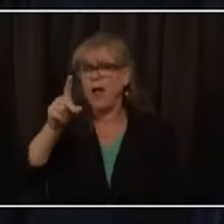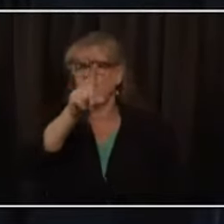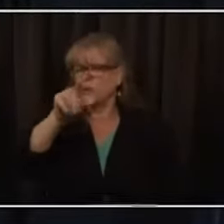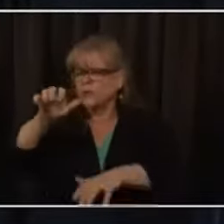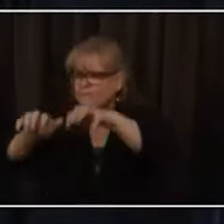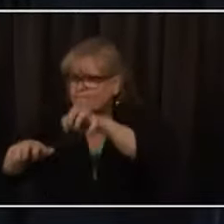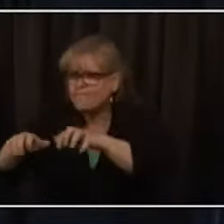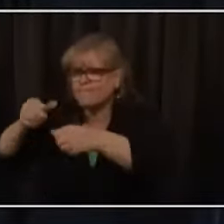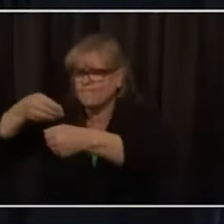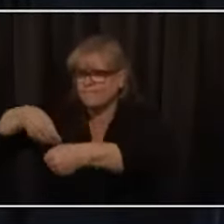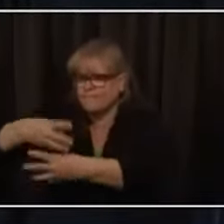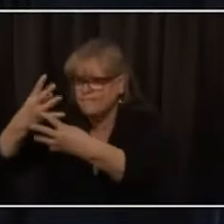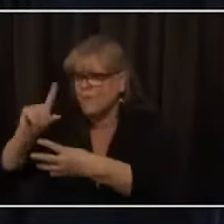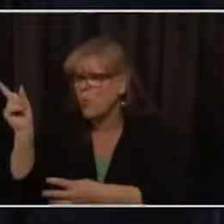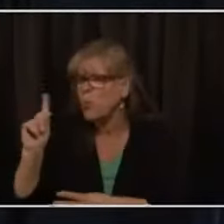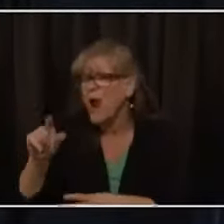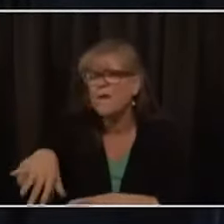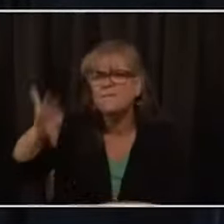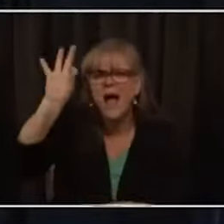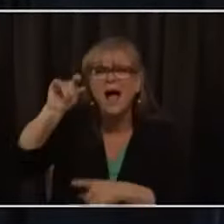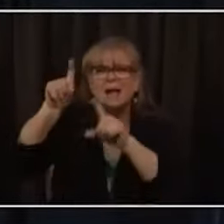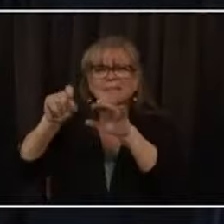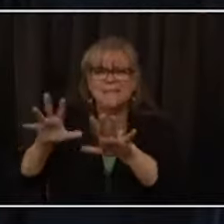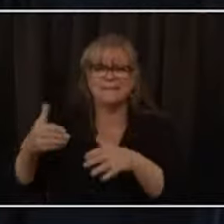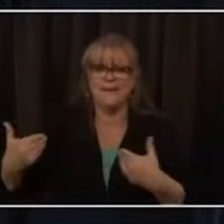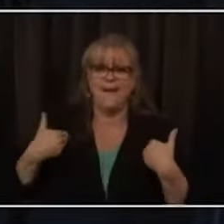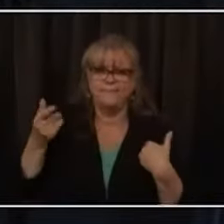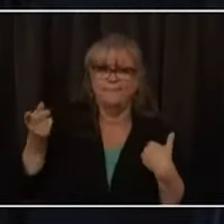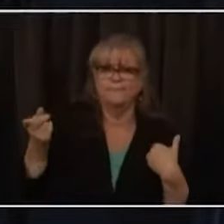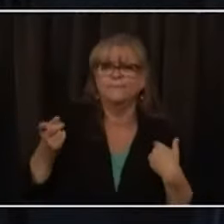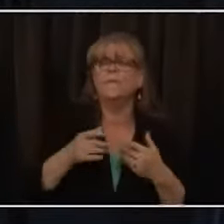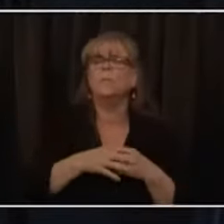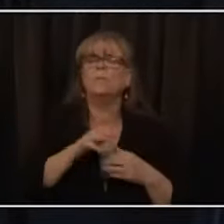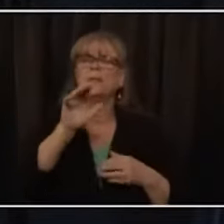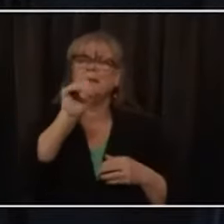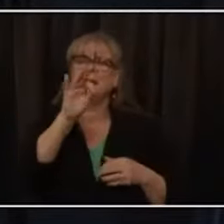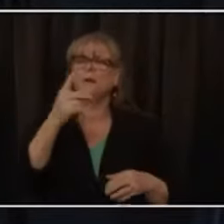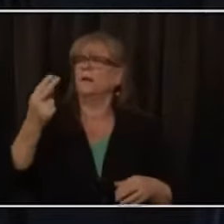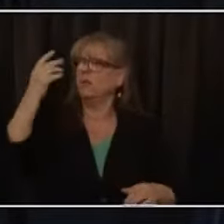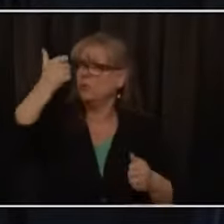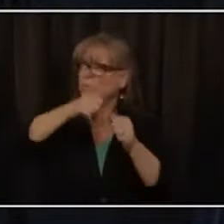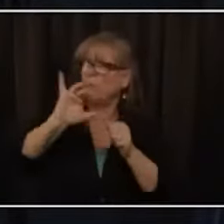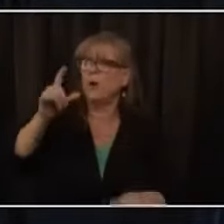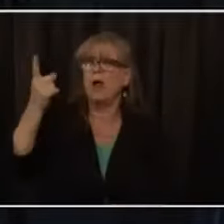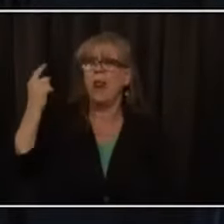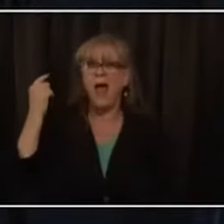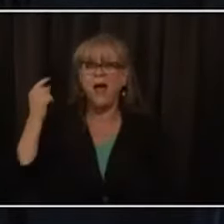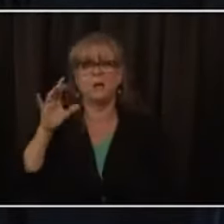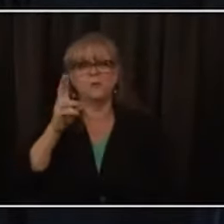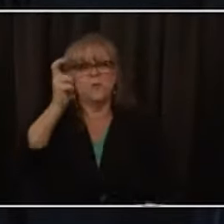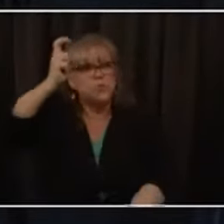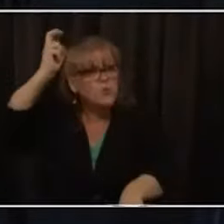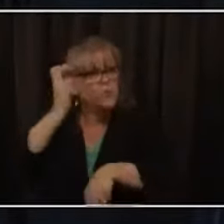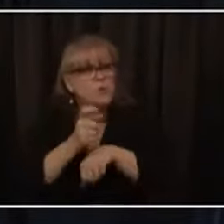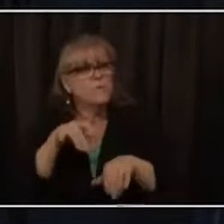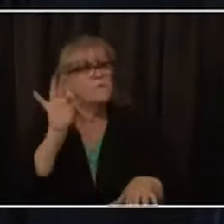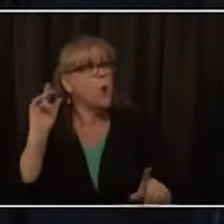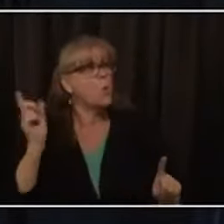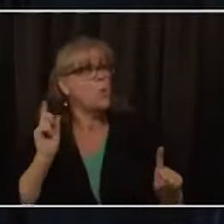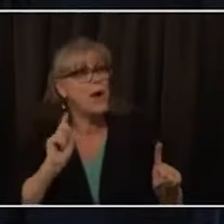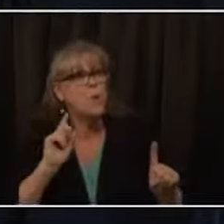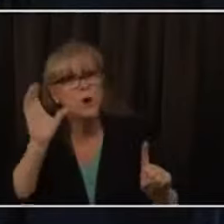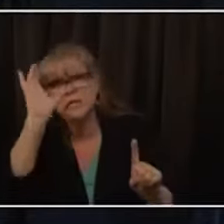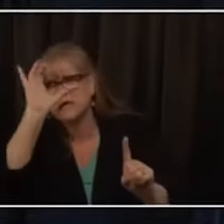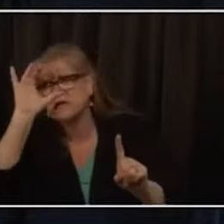what are the differences between now and last year? You remember how hard it was last year, and there were a few drive-through sites, and people had to wait hours, and Colorado was